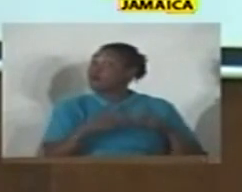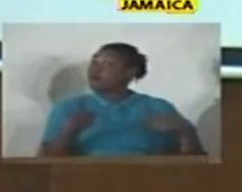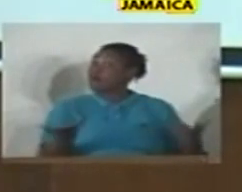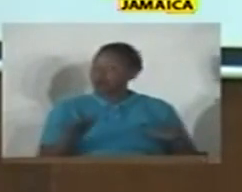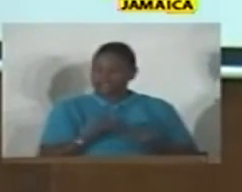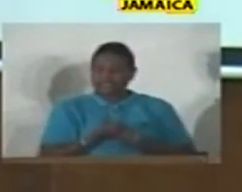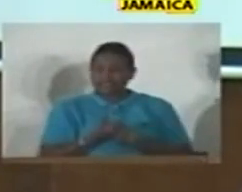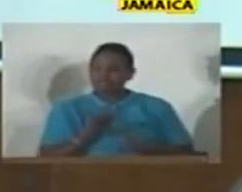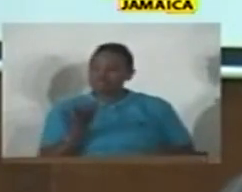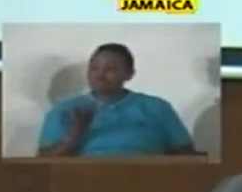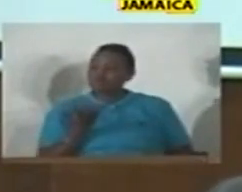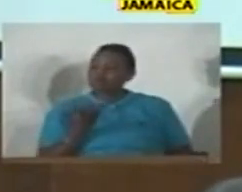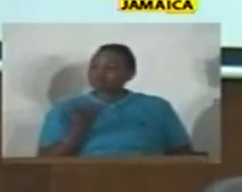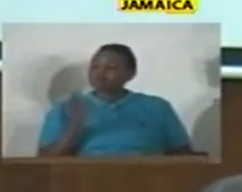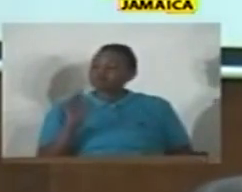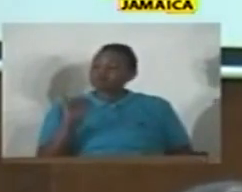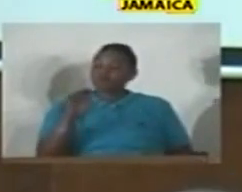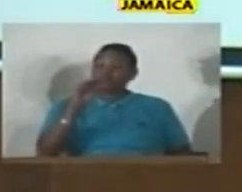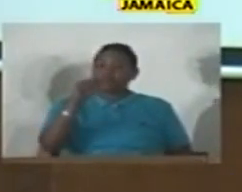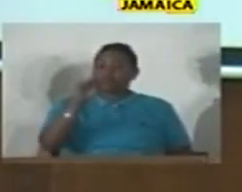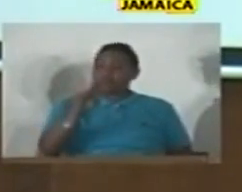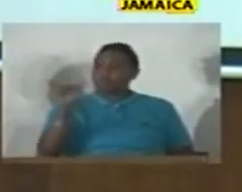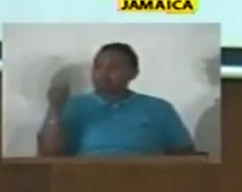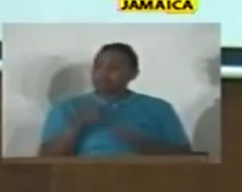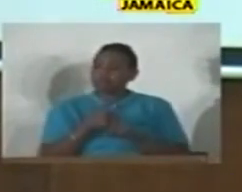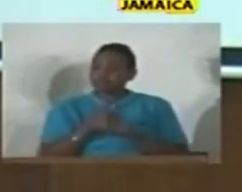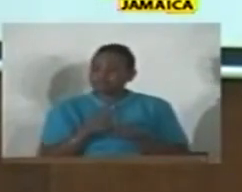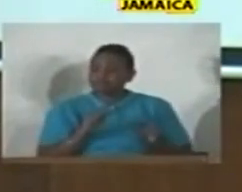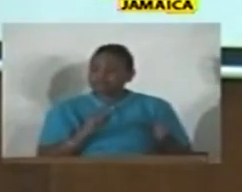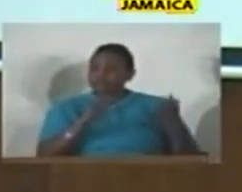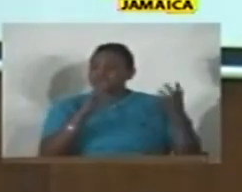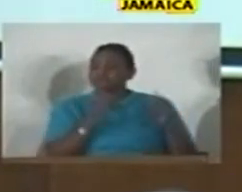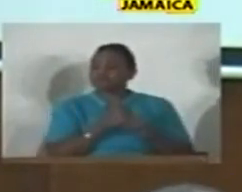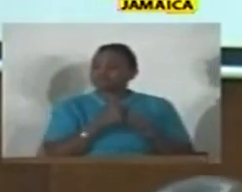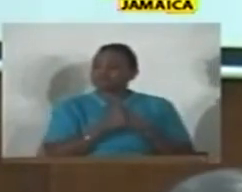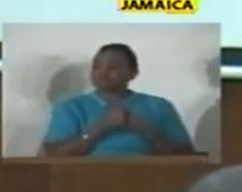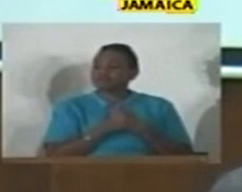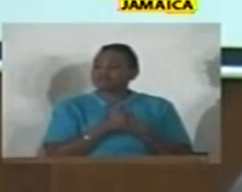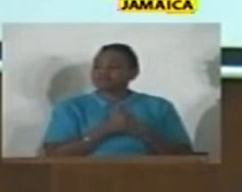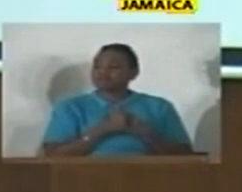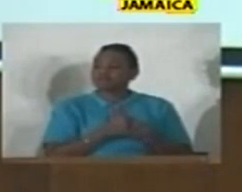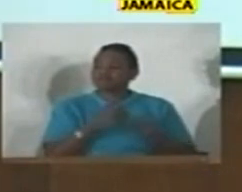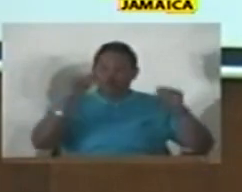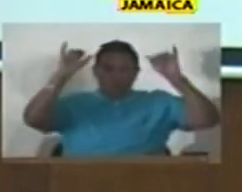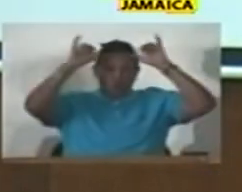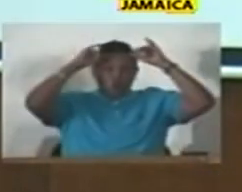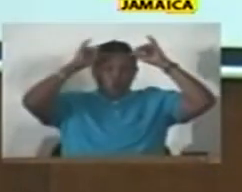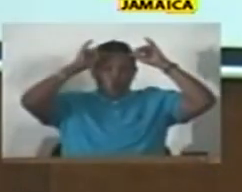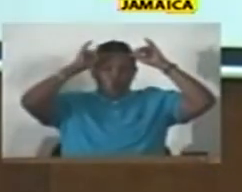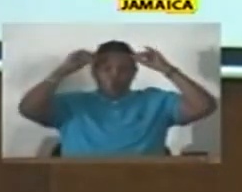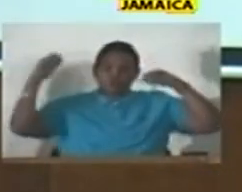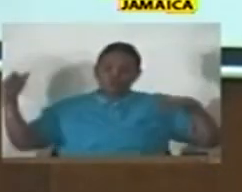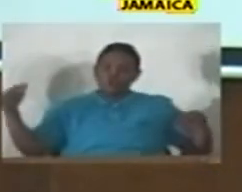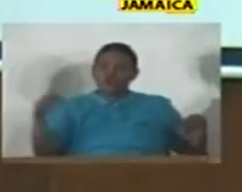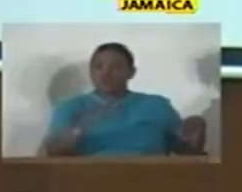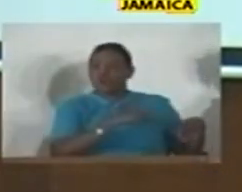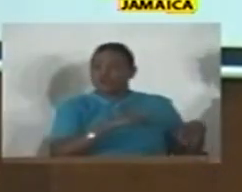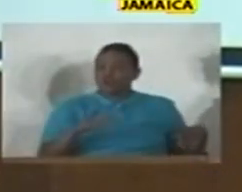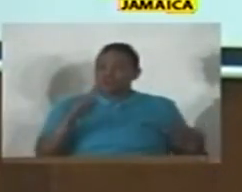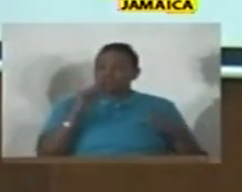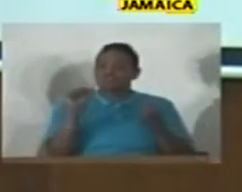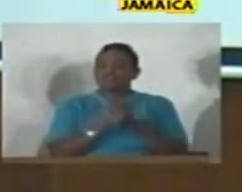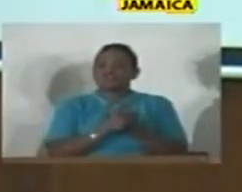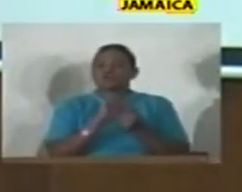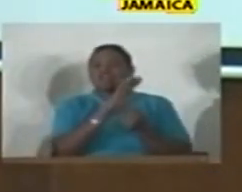that Campari also faced was cows that went onto the property to destroy their